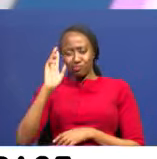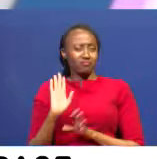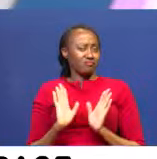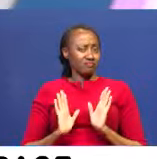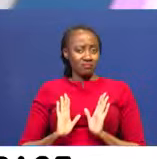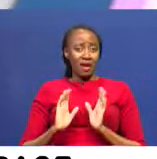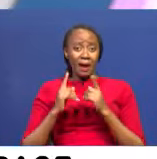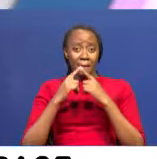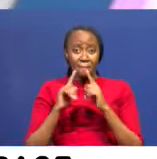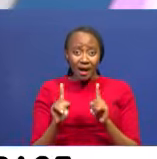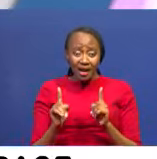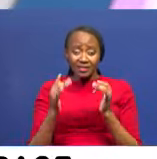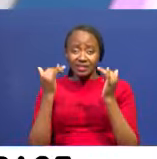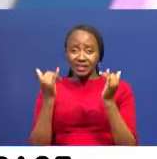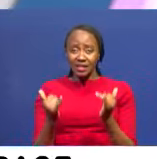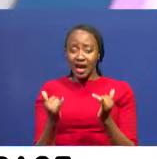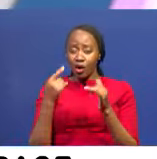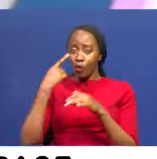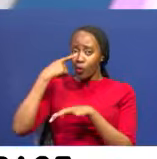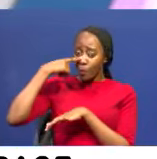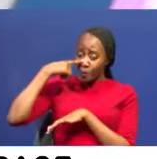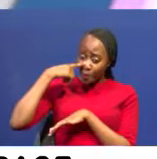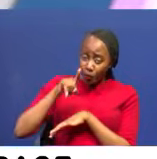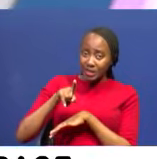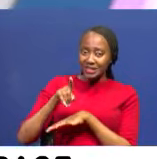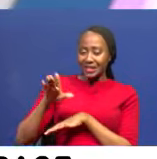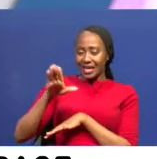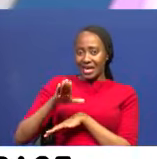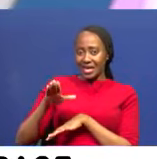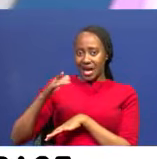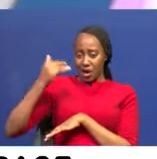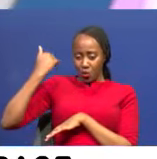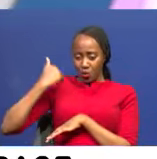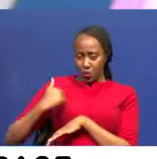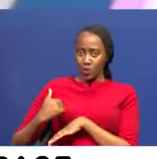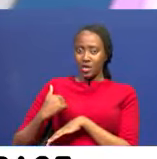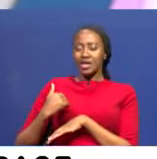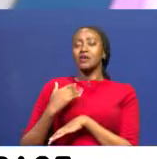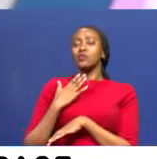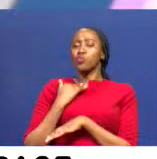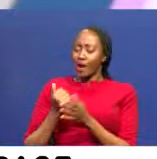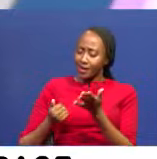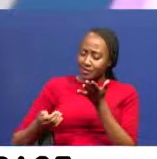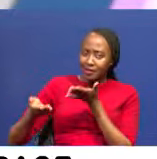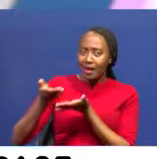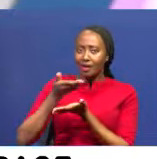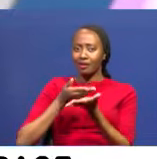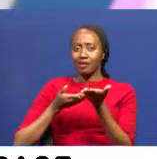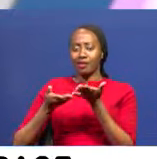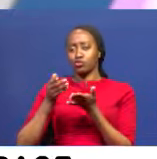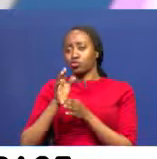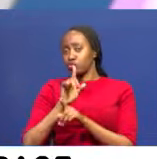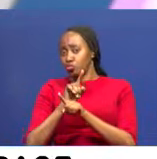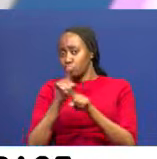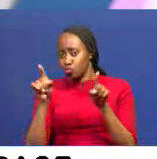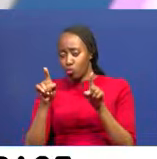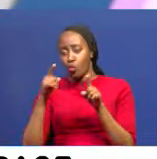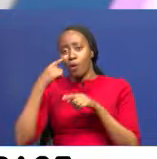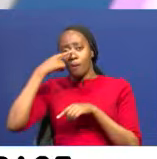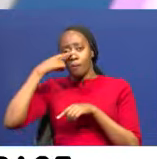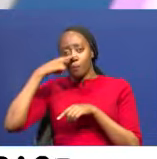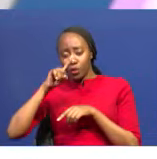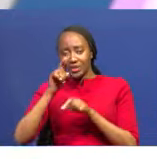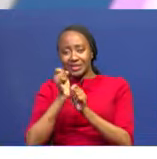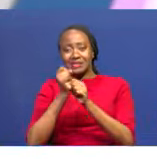we are within the policy space, making sure that we are engaging with policy